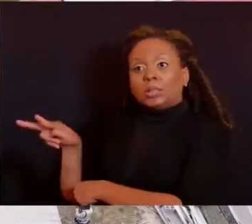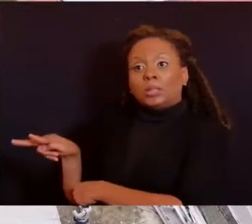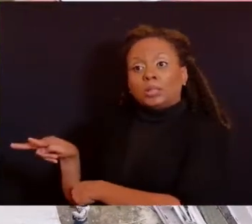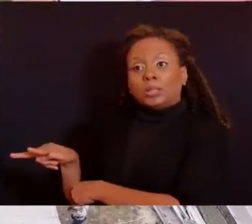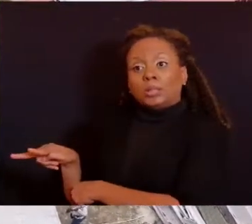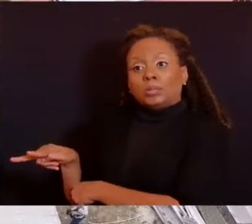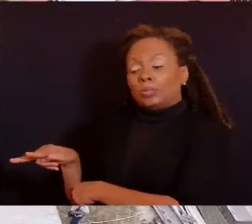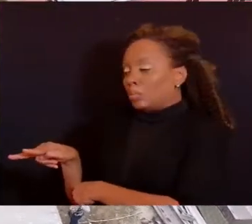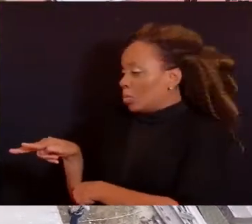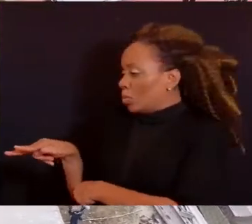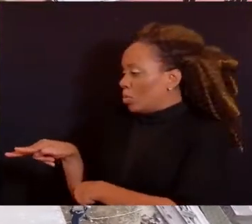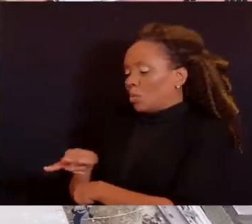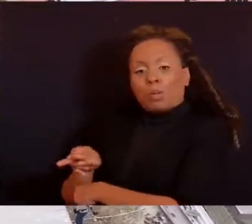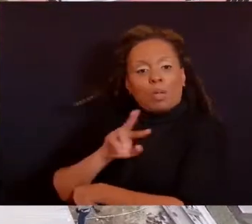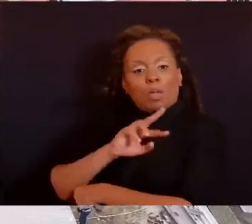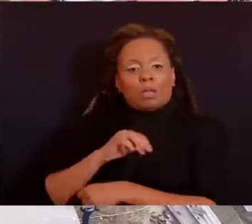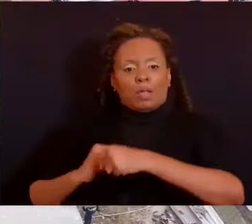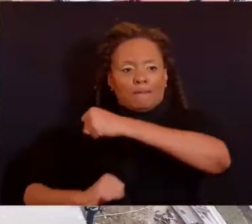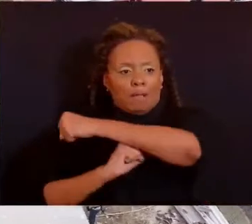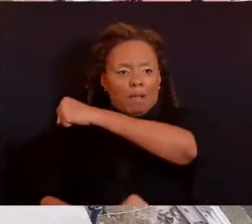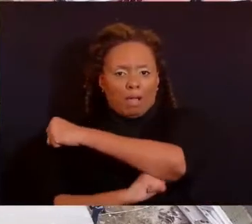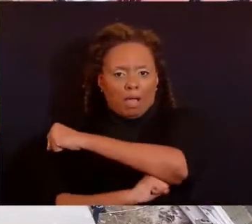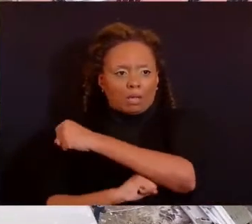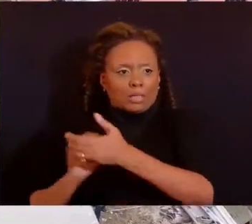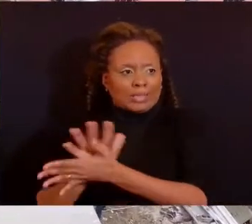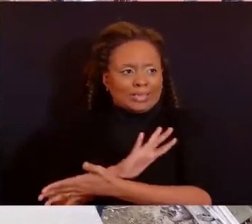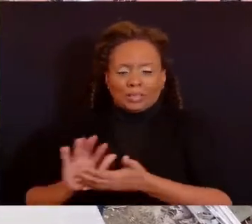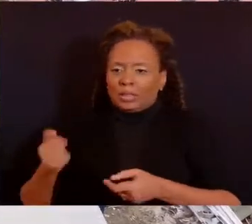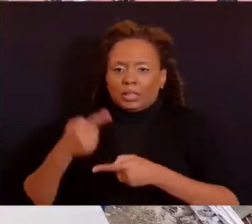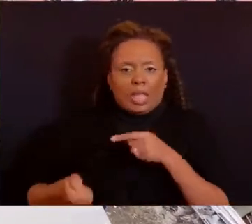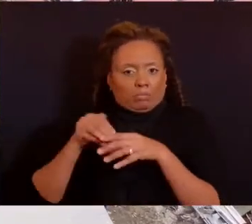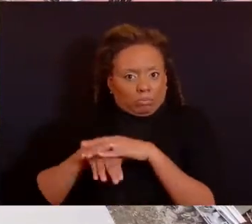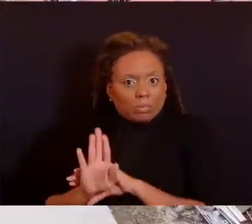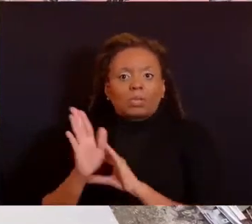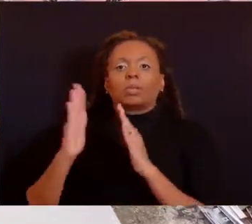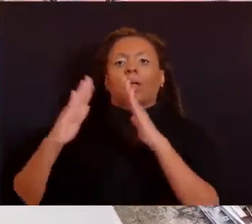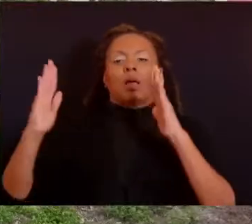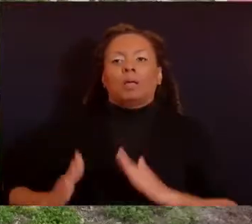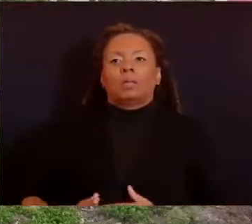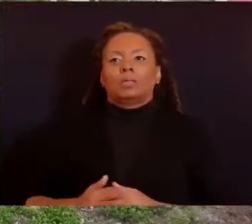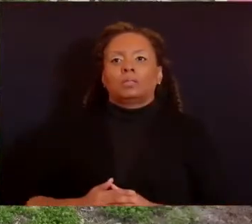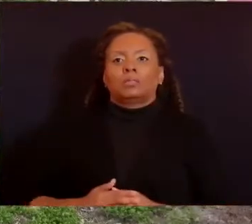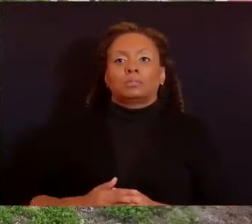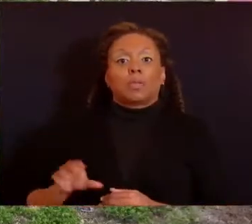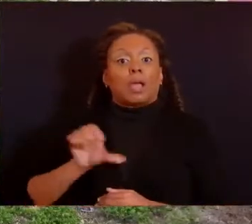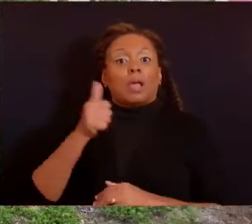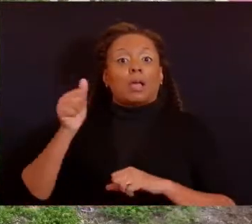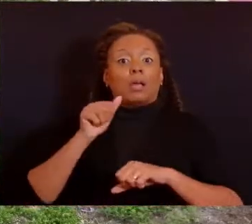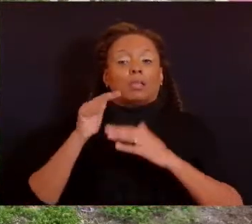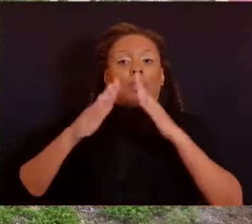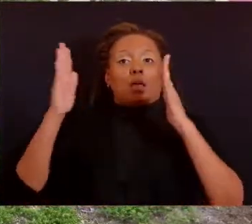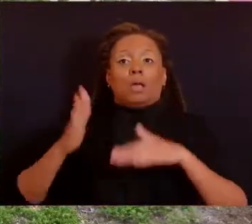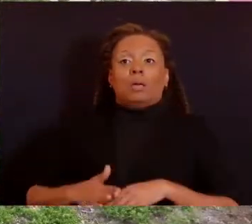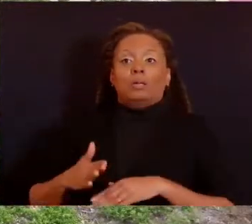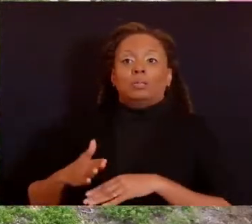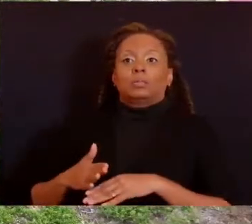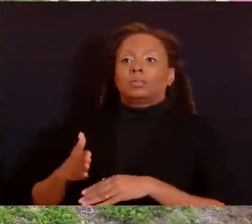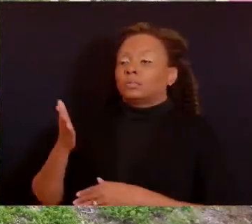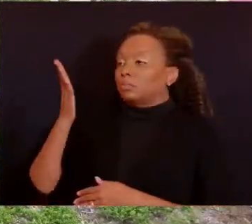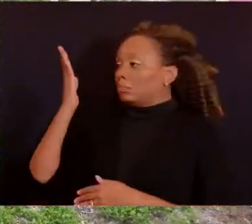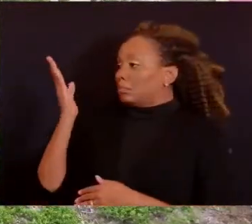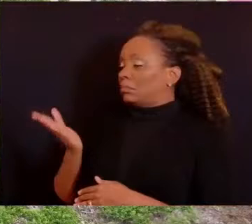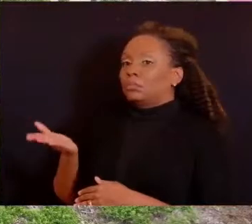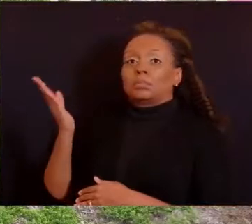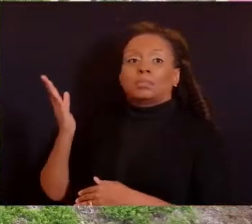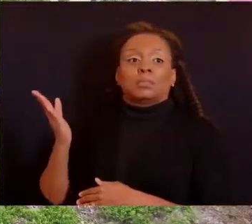incapable of going back into that house at this point. And there was another house where on the hill, and Minister Duguid was